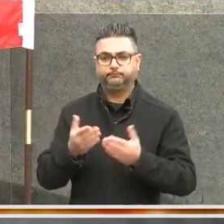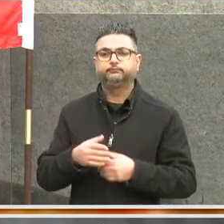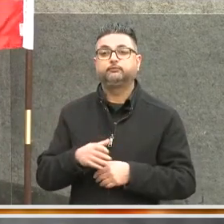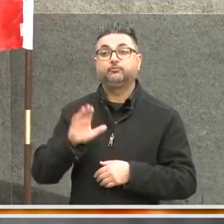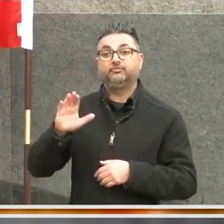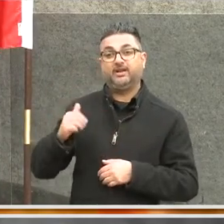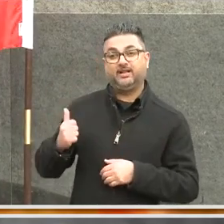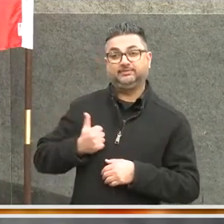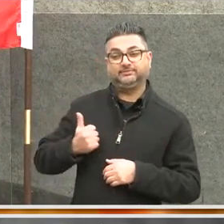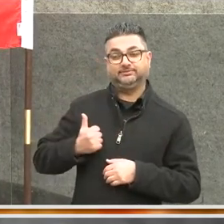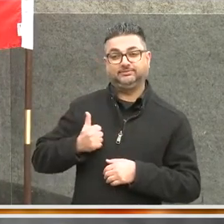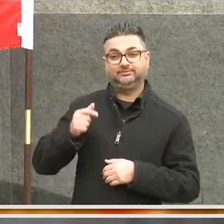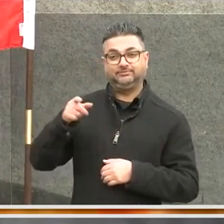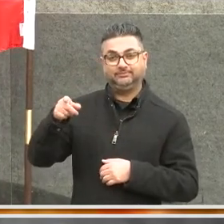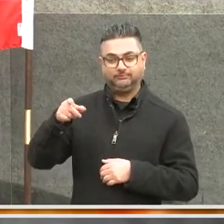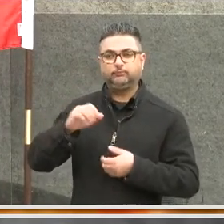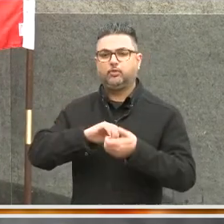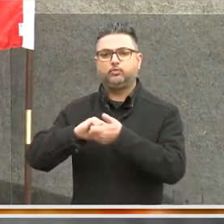Terror.